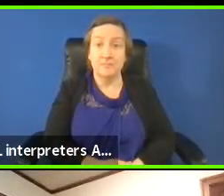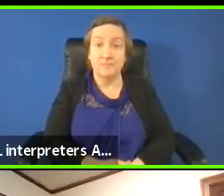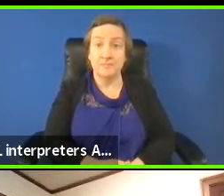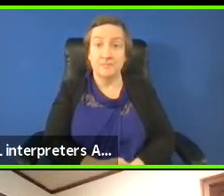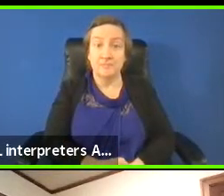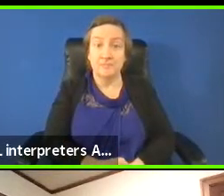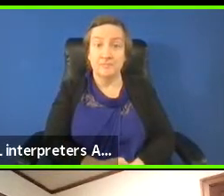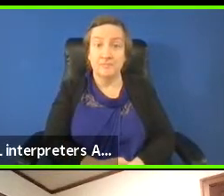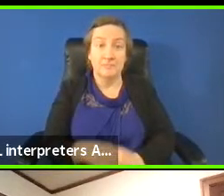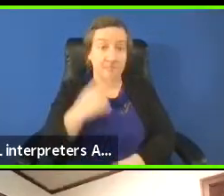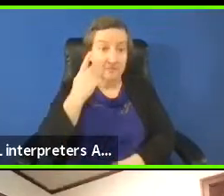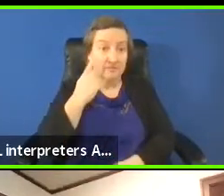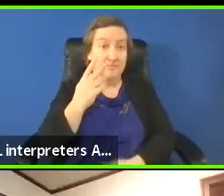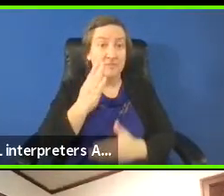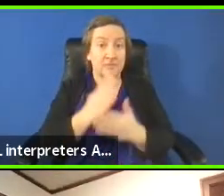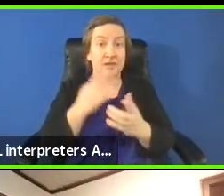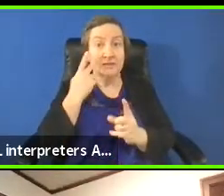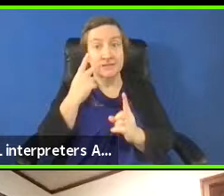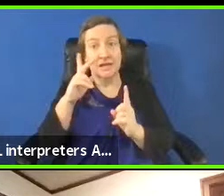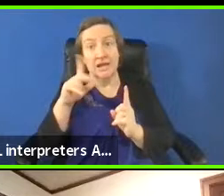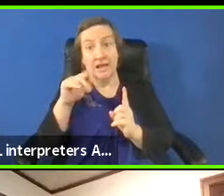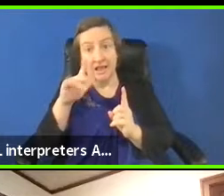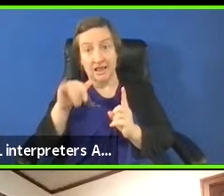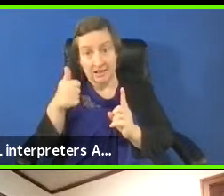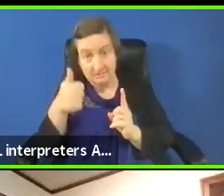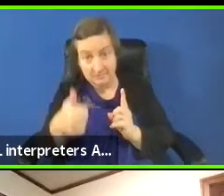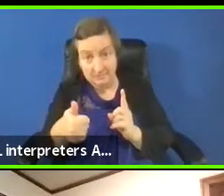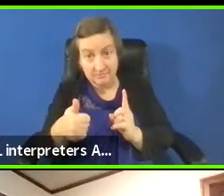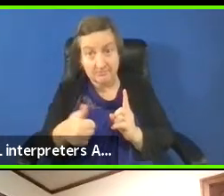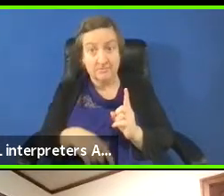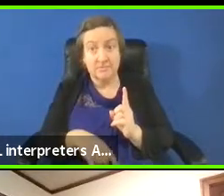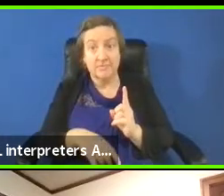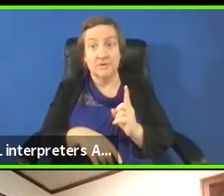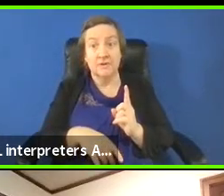Okay, so I see Lily's thumbs up.